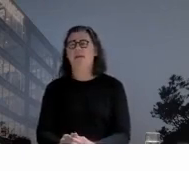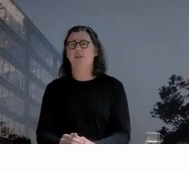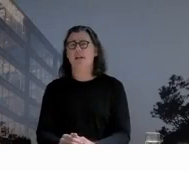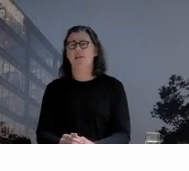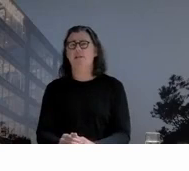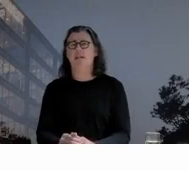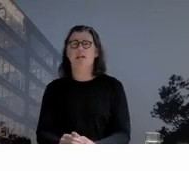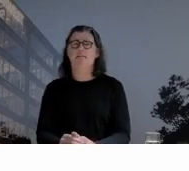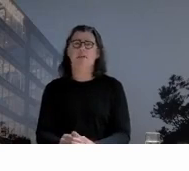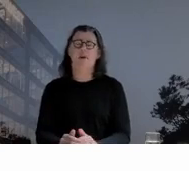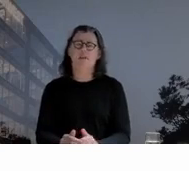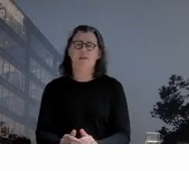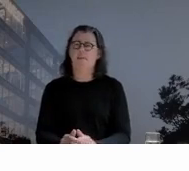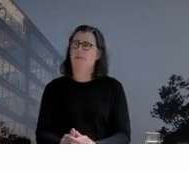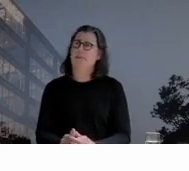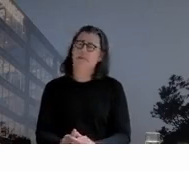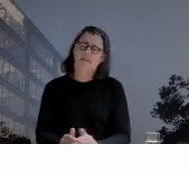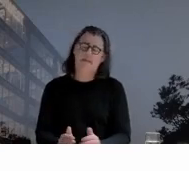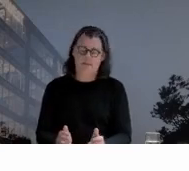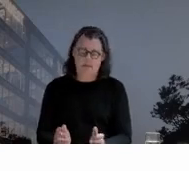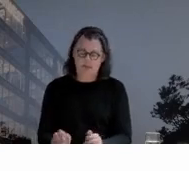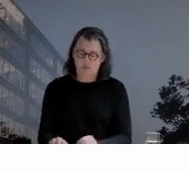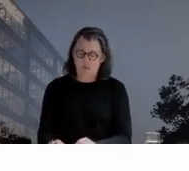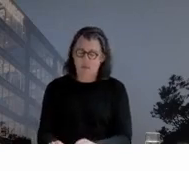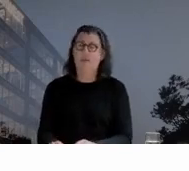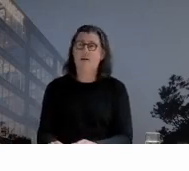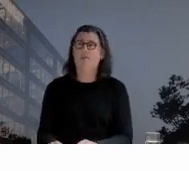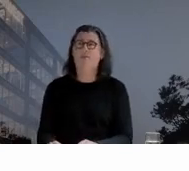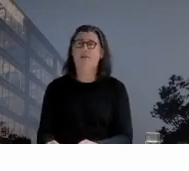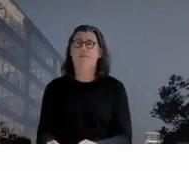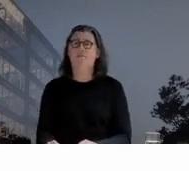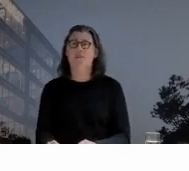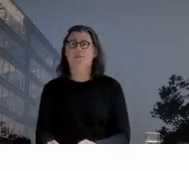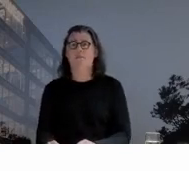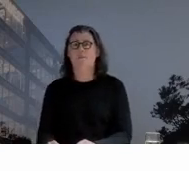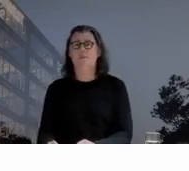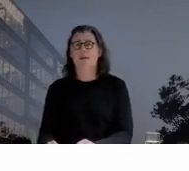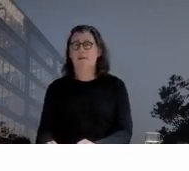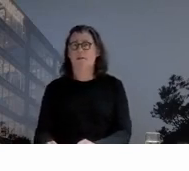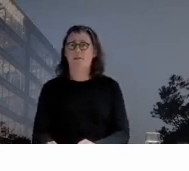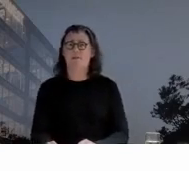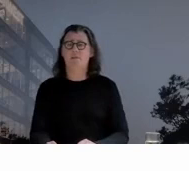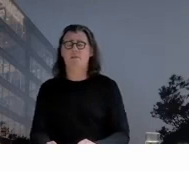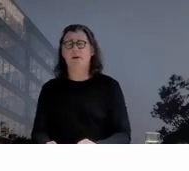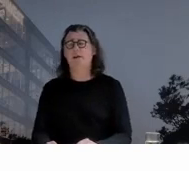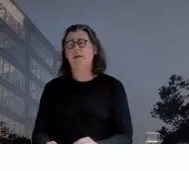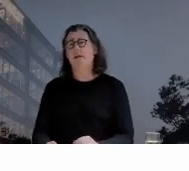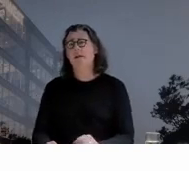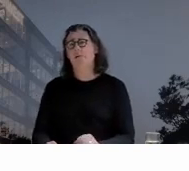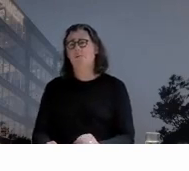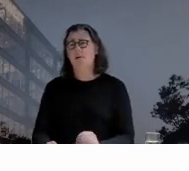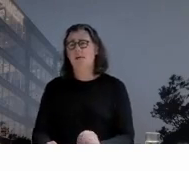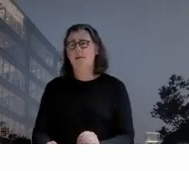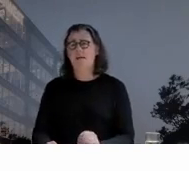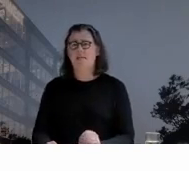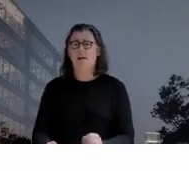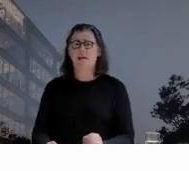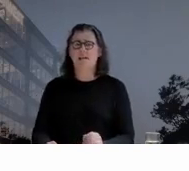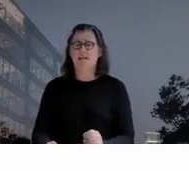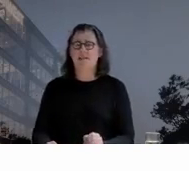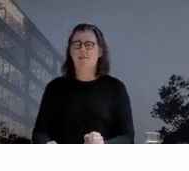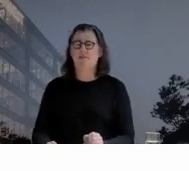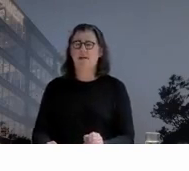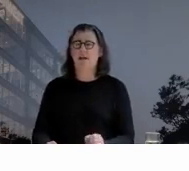cost of making change later in a project, it's the same old bell curve as you've seen for many other uses. But we